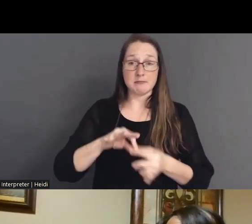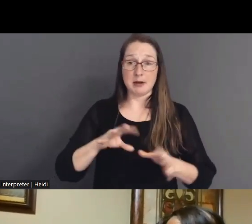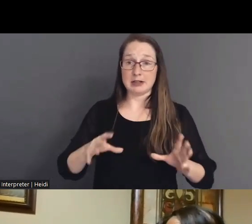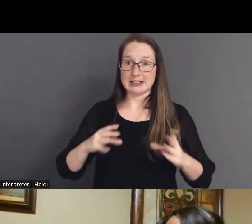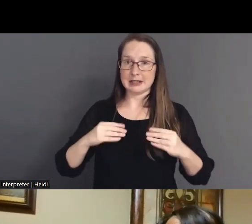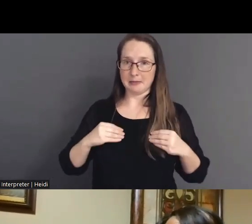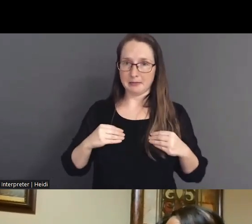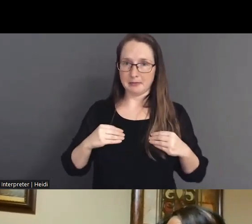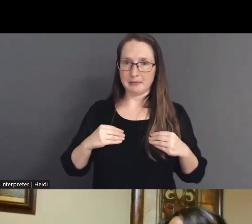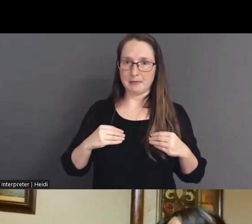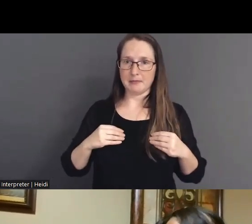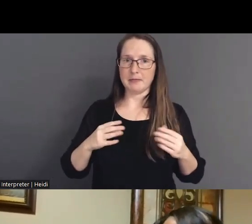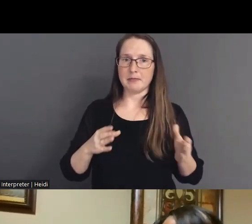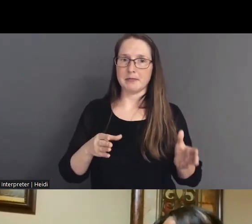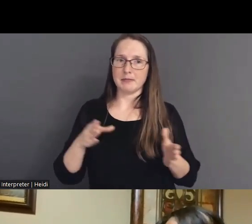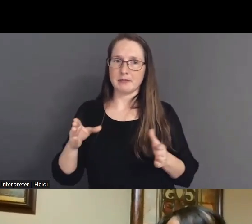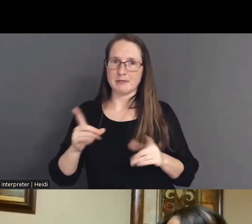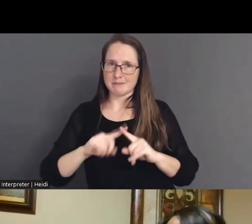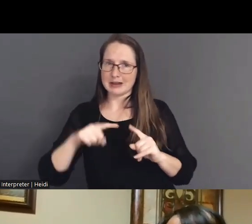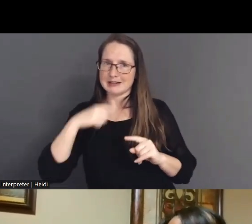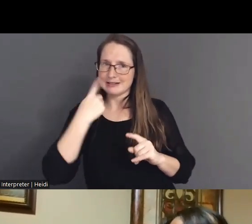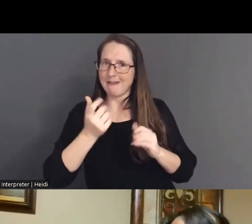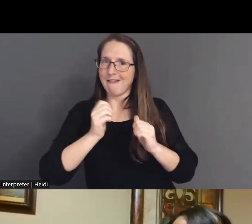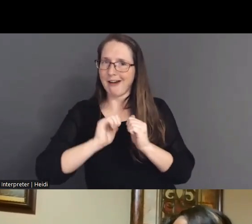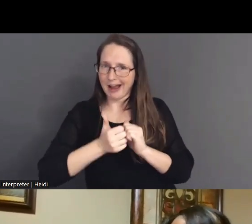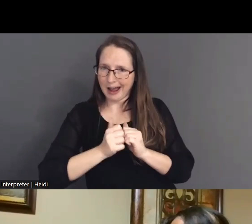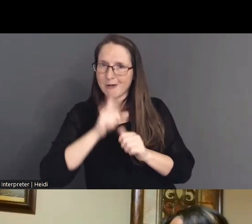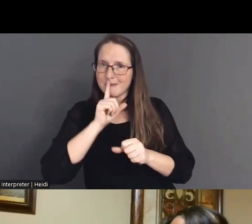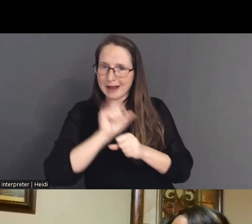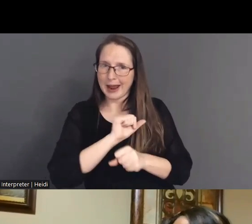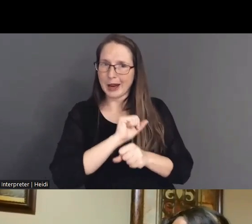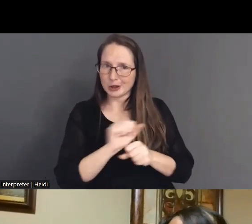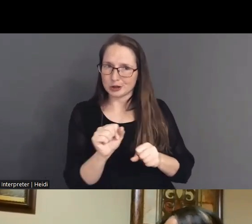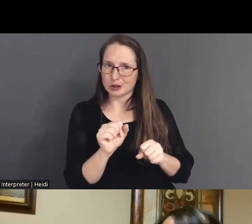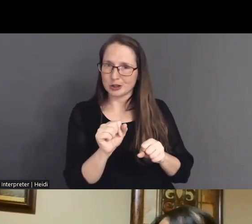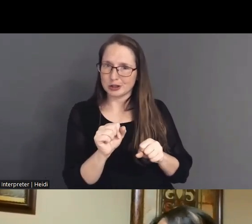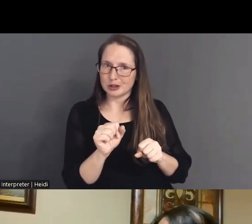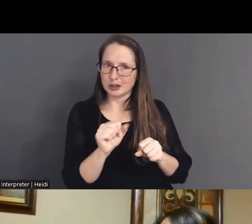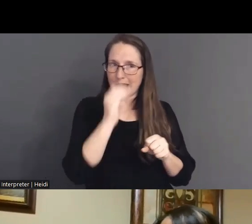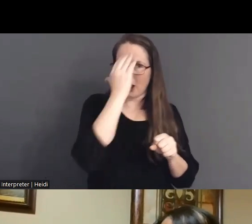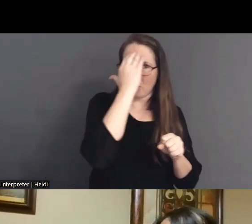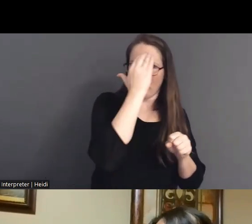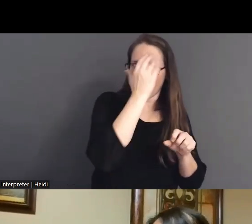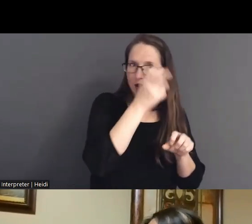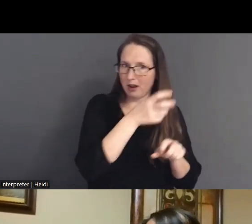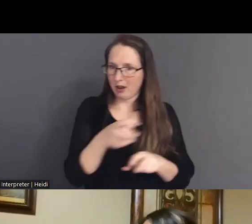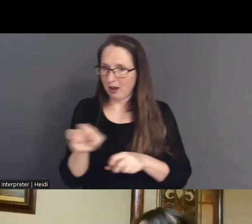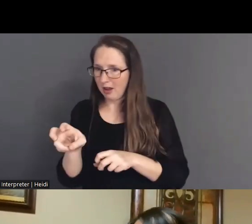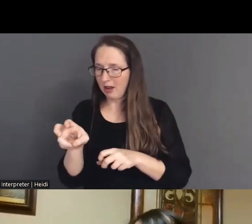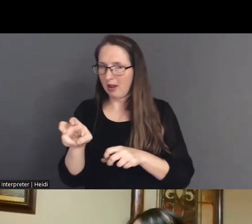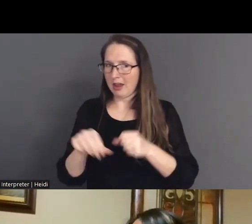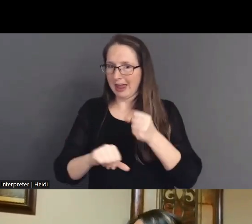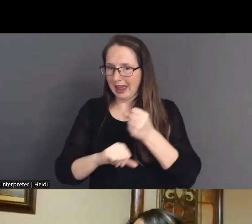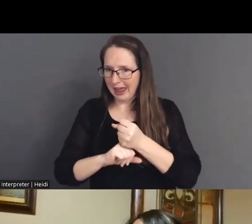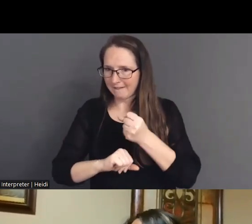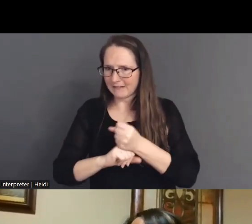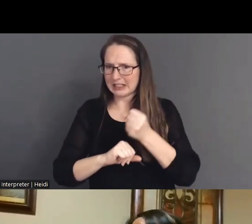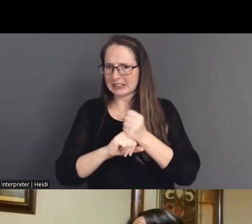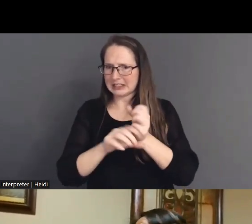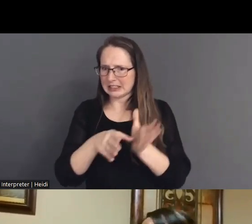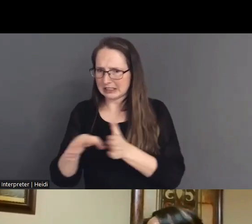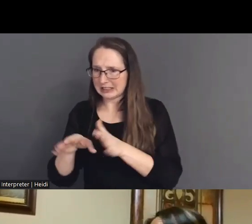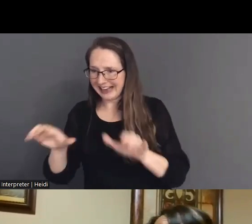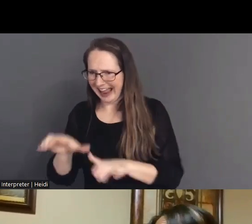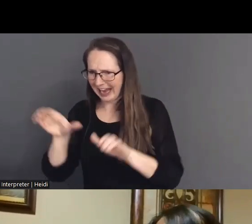about acceptance and then not telling you how you actually transition into advocacy, into